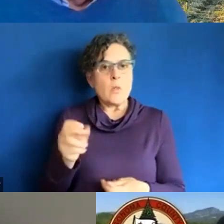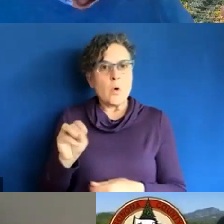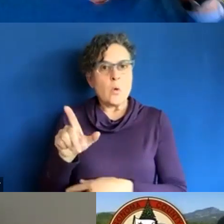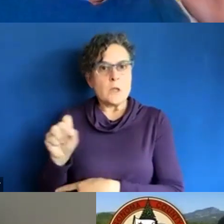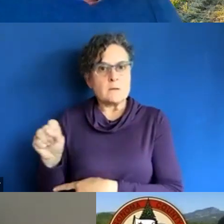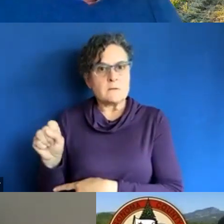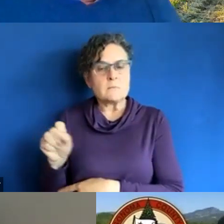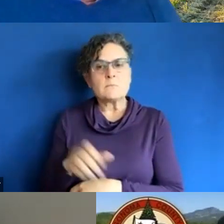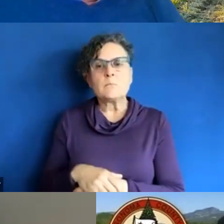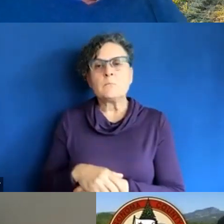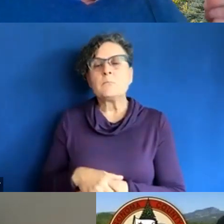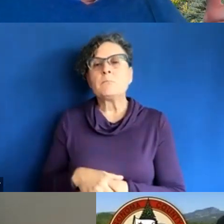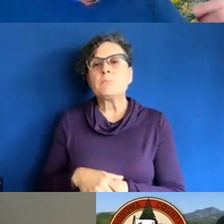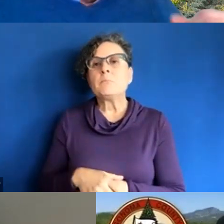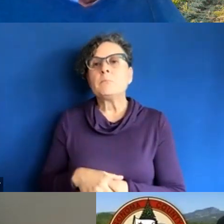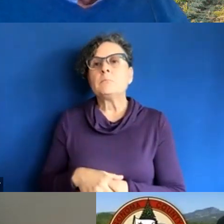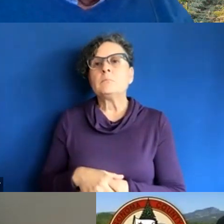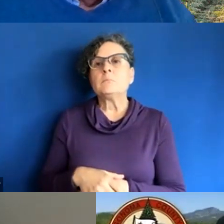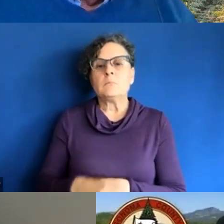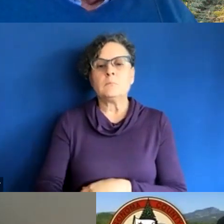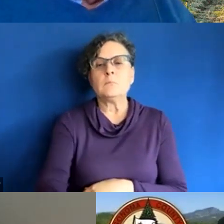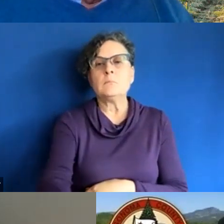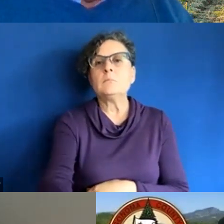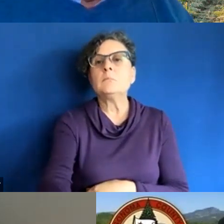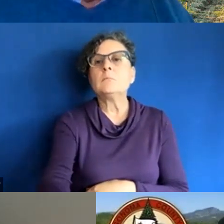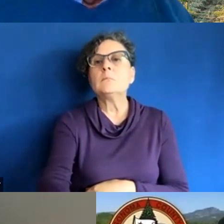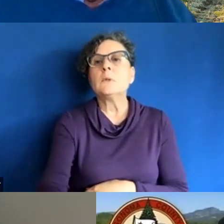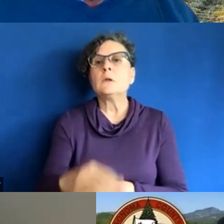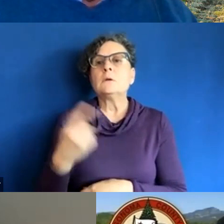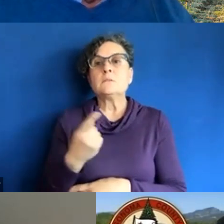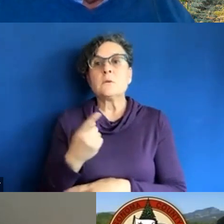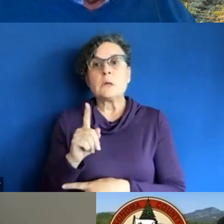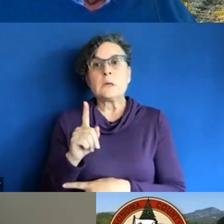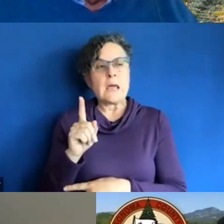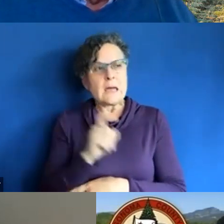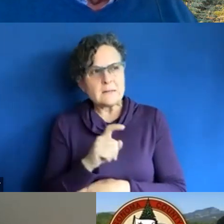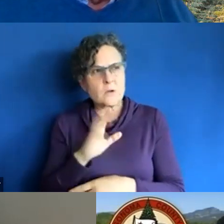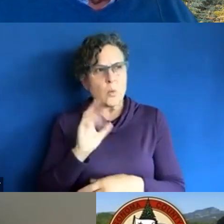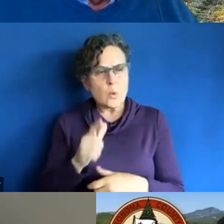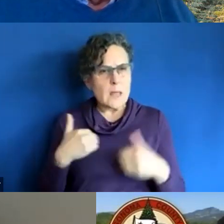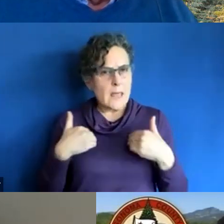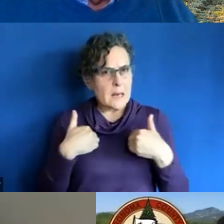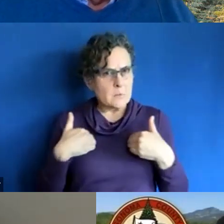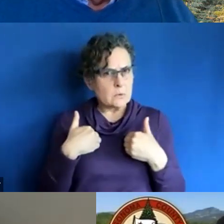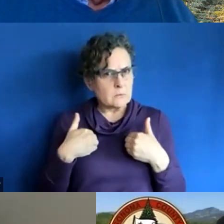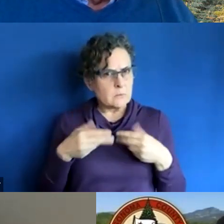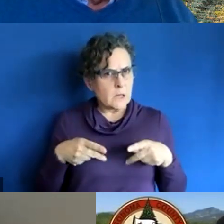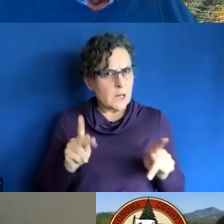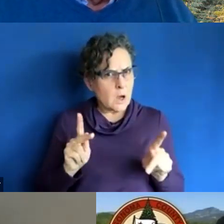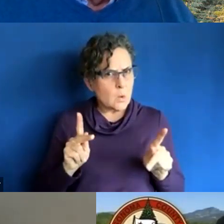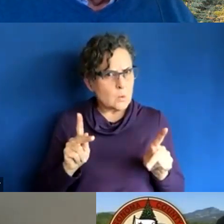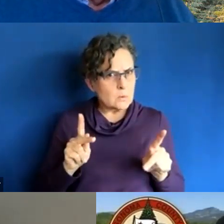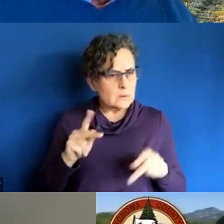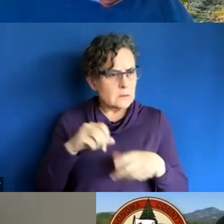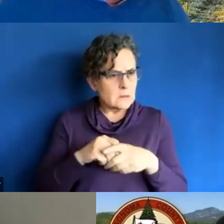Since we're on the subject, will animals be allowed, pets, inside these shelter